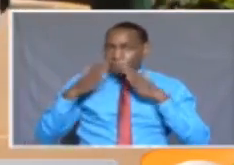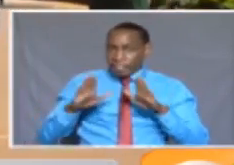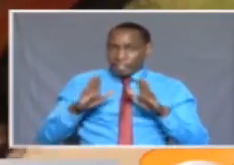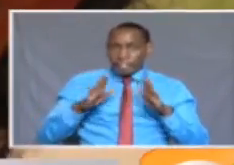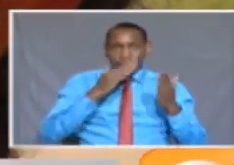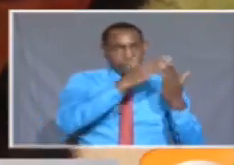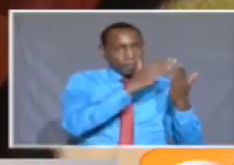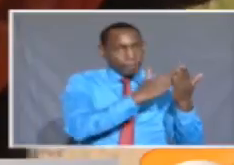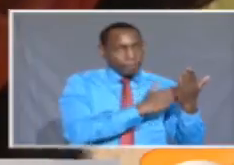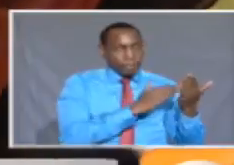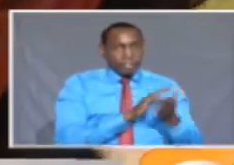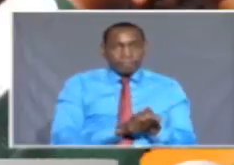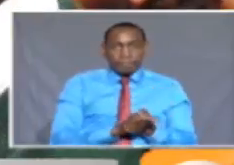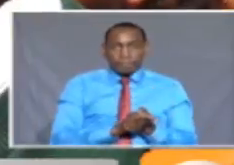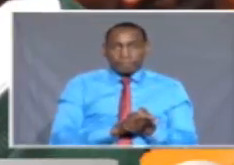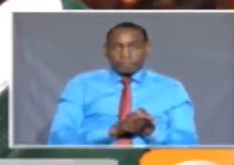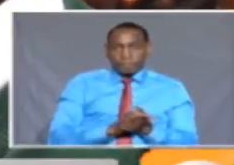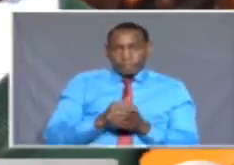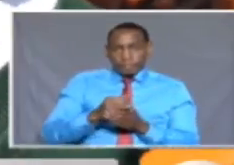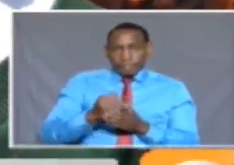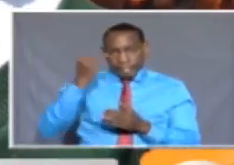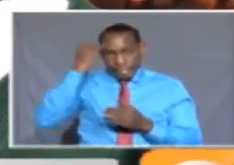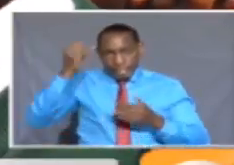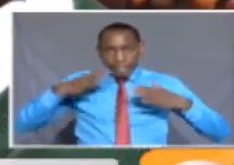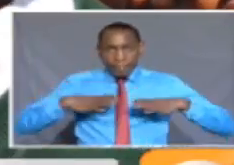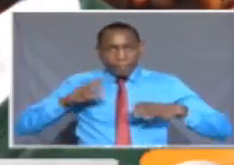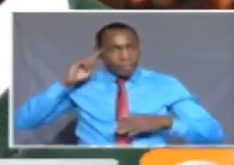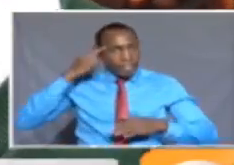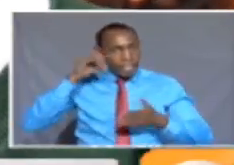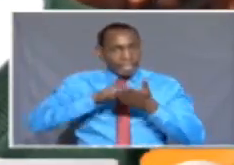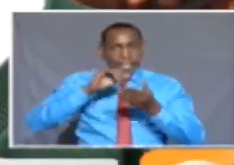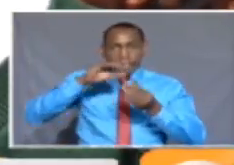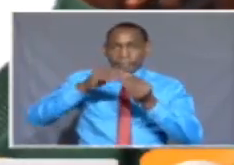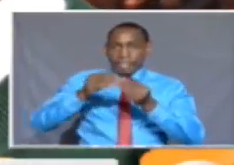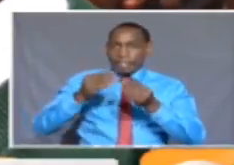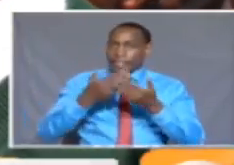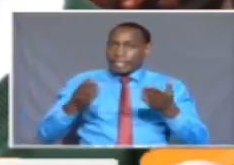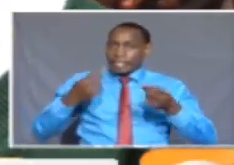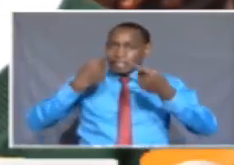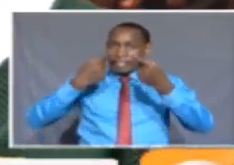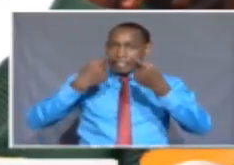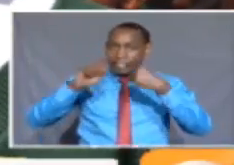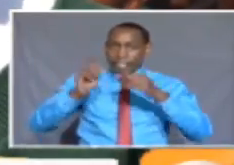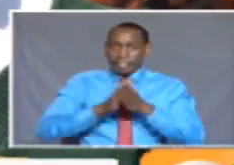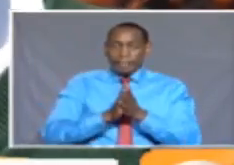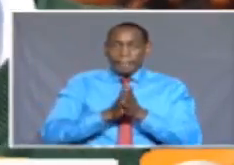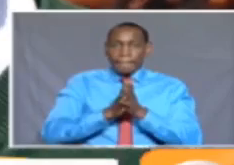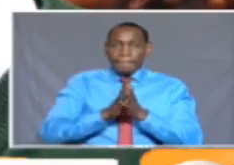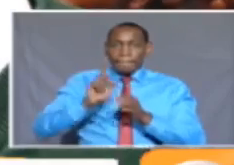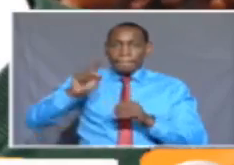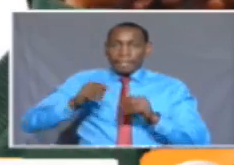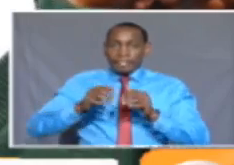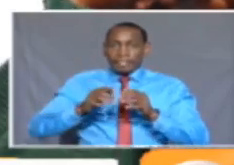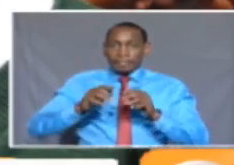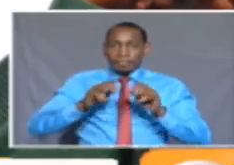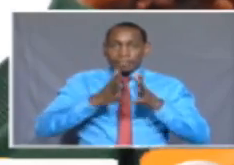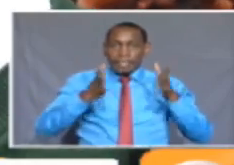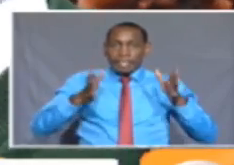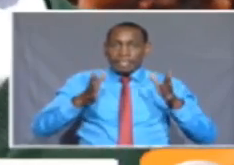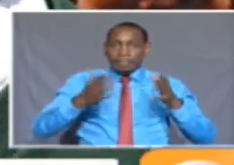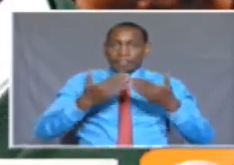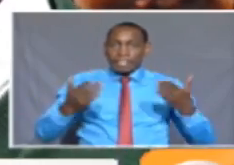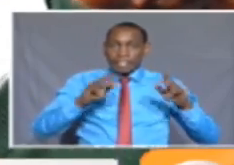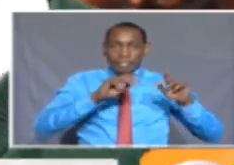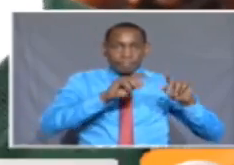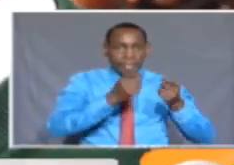the course. The philosophers think that to make something successful, you have to break the big things into smaller things. And these